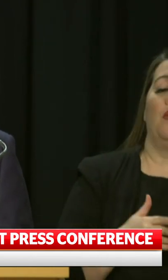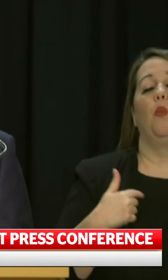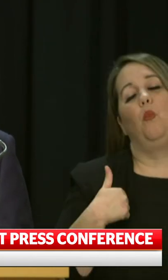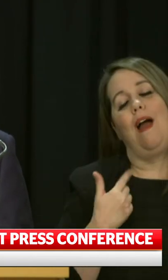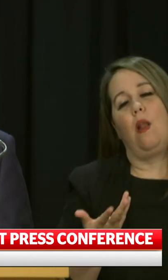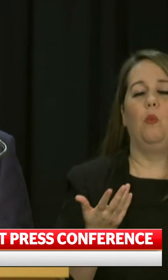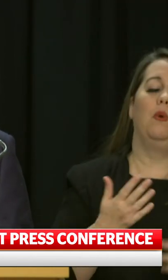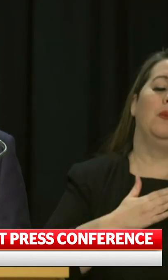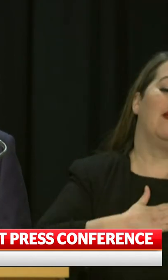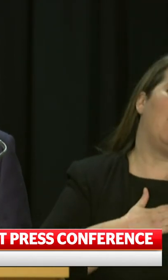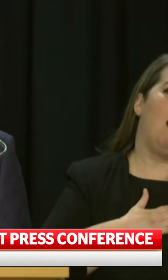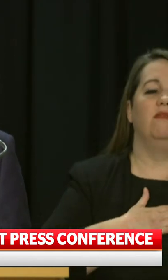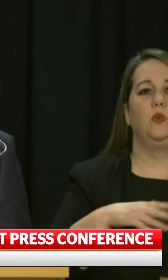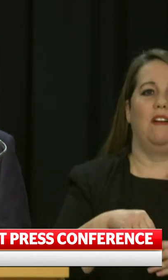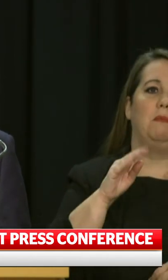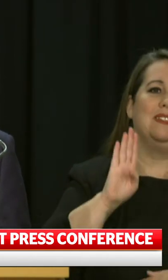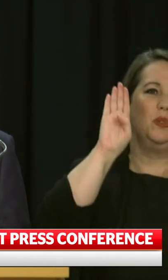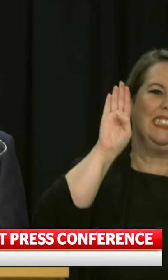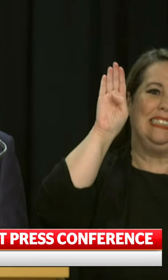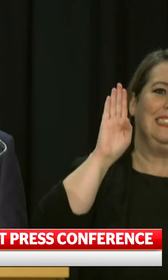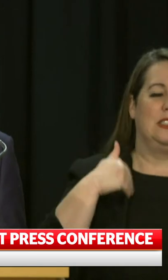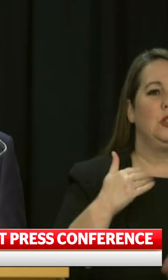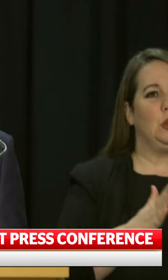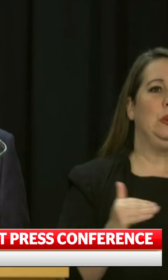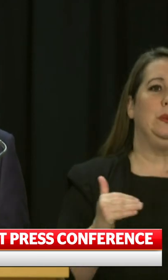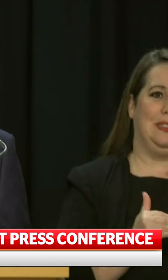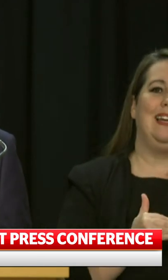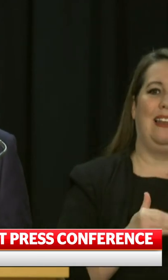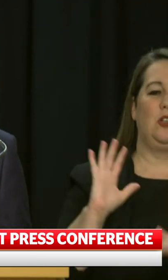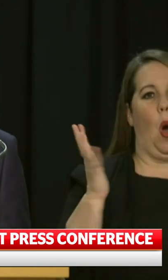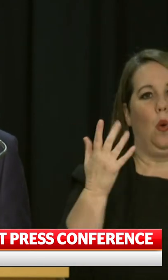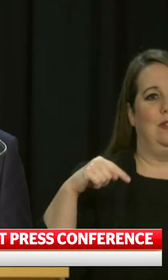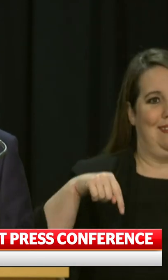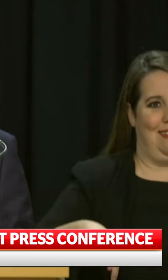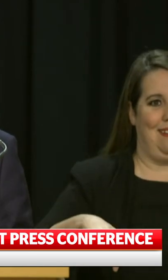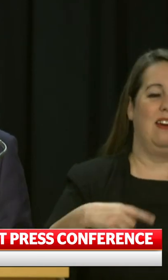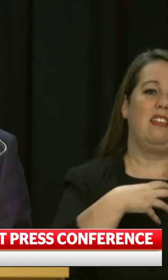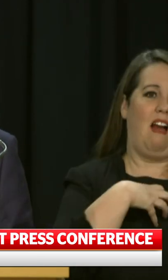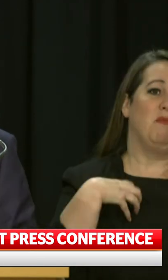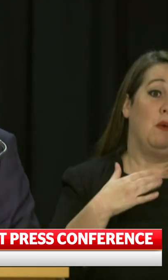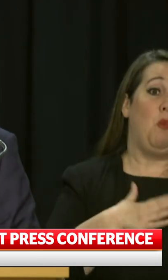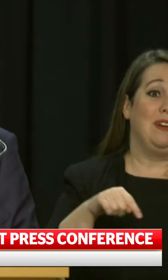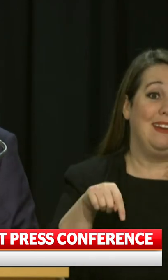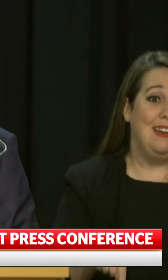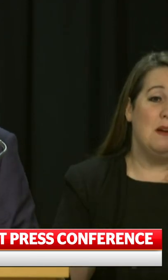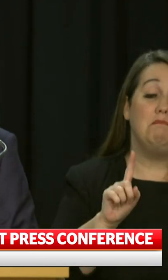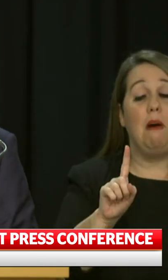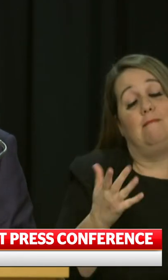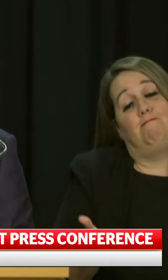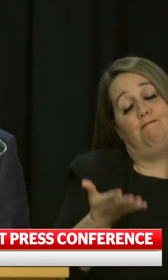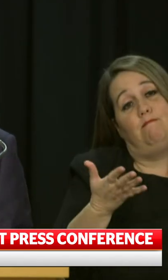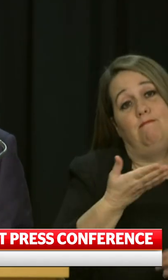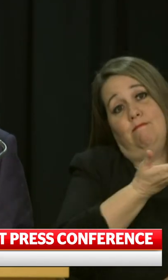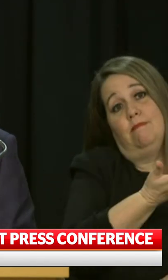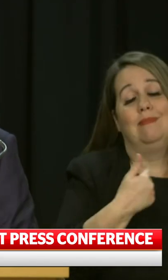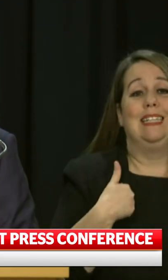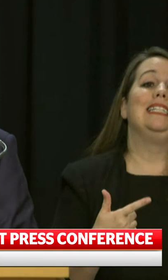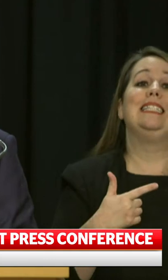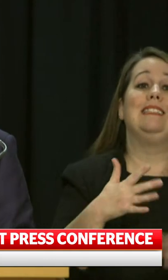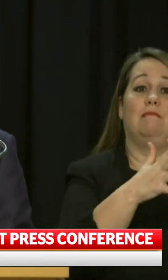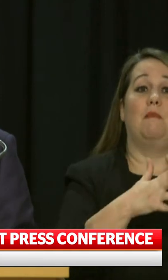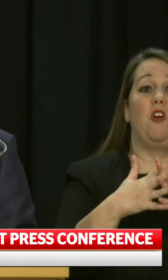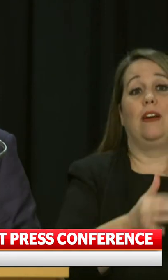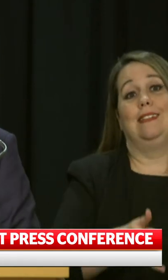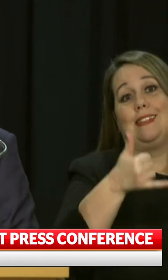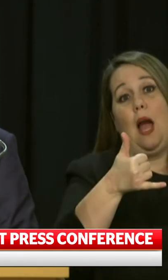hosted here in New Zealand. Ultimately, it's a matter for Team New Zealand rather than for us as to what the hosting arrangements are. They chose not to go with New